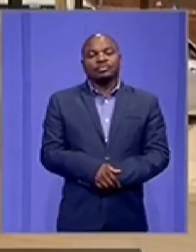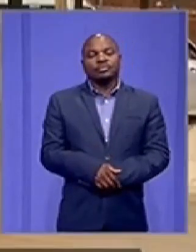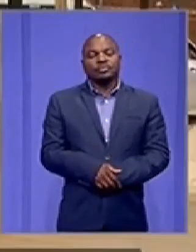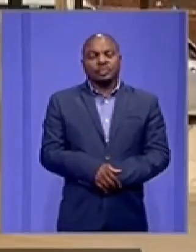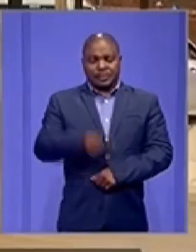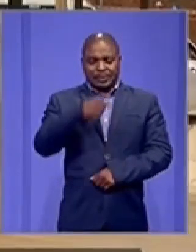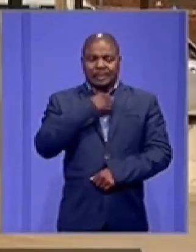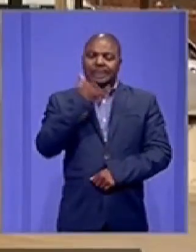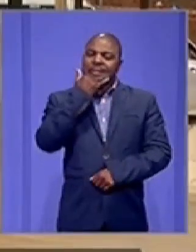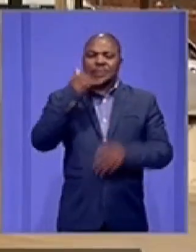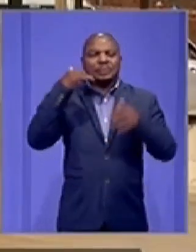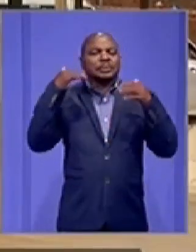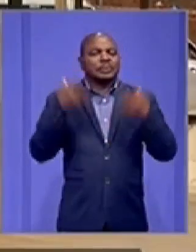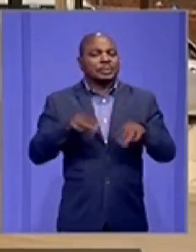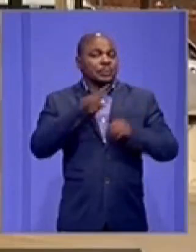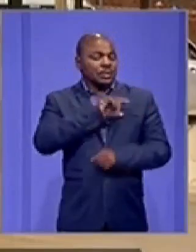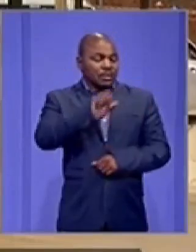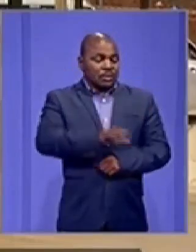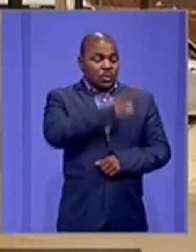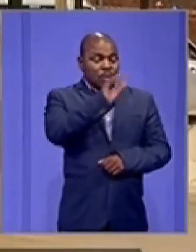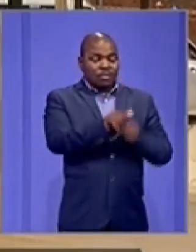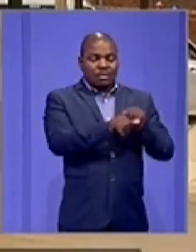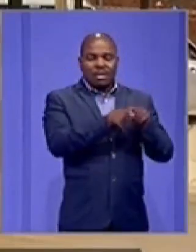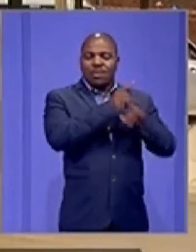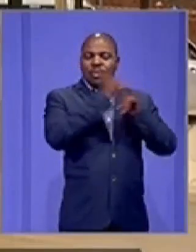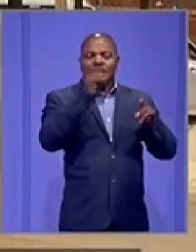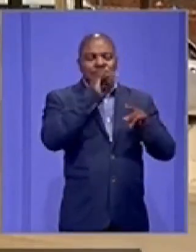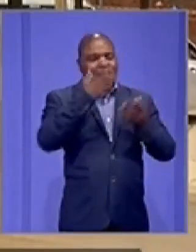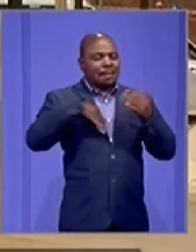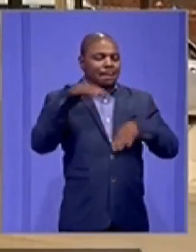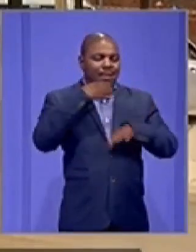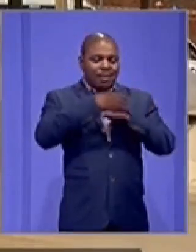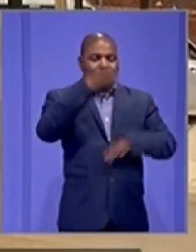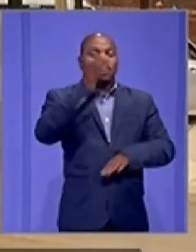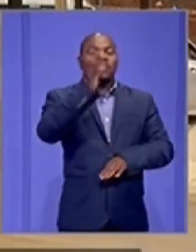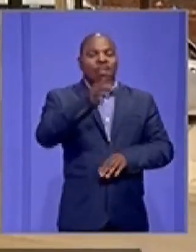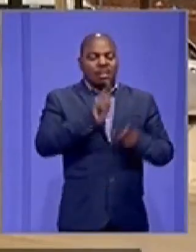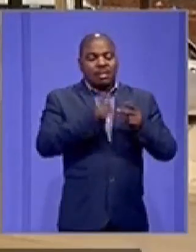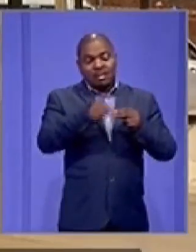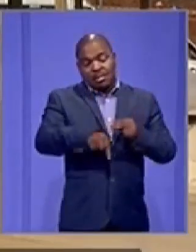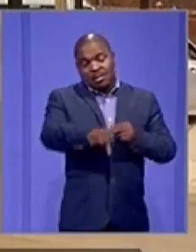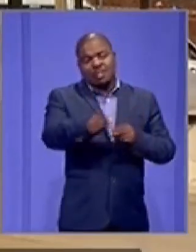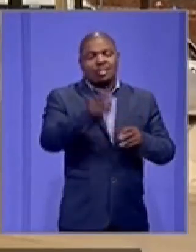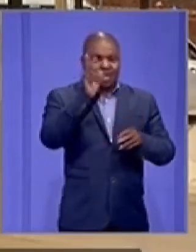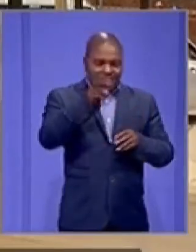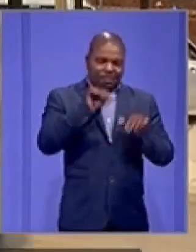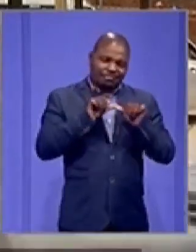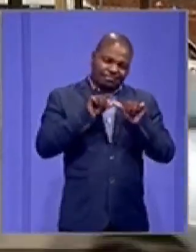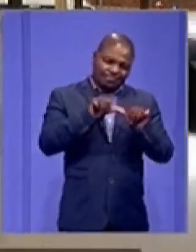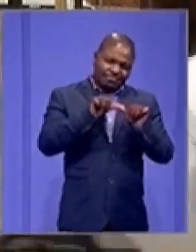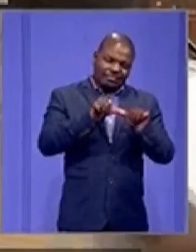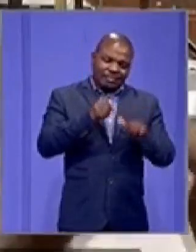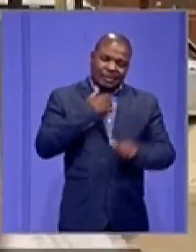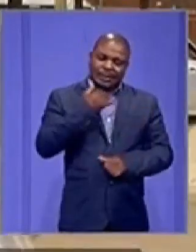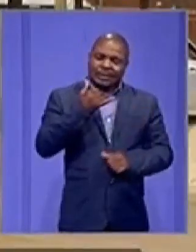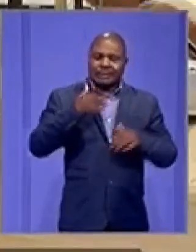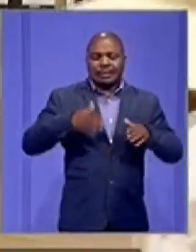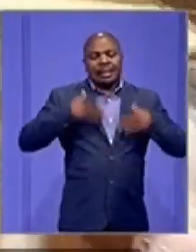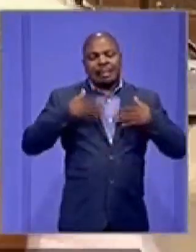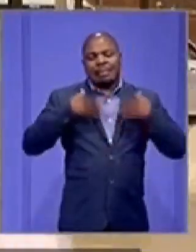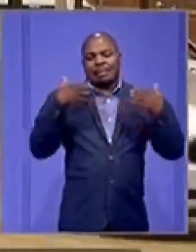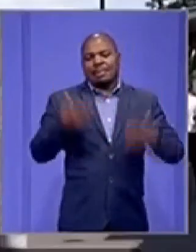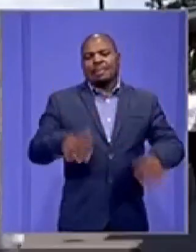Ke happy too much ka gore South Africa e winile e tlo le boela le kapu le ko pele nke e tswele pele ke jabulile too